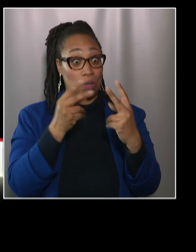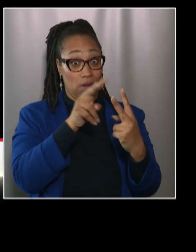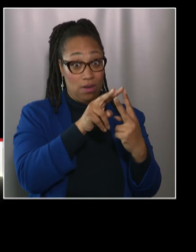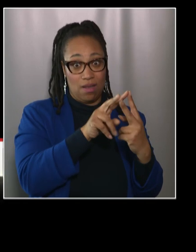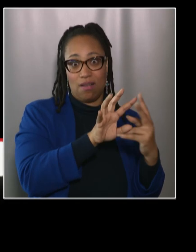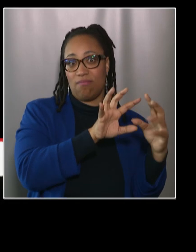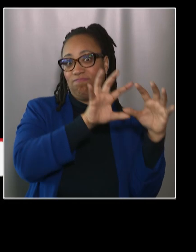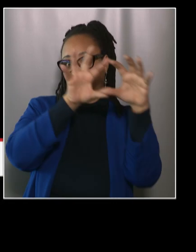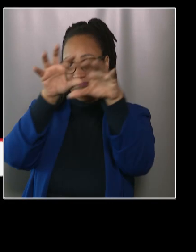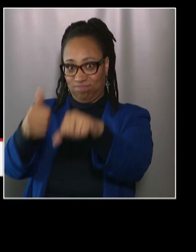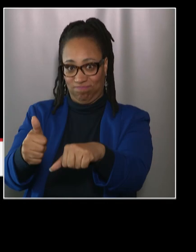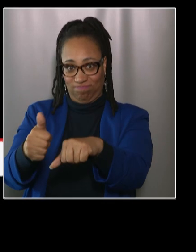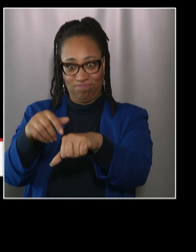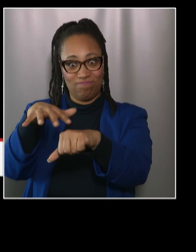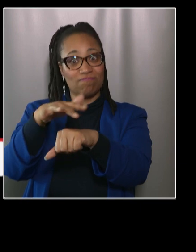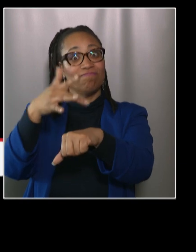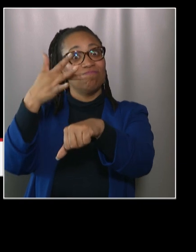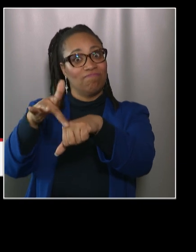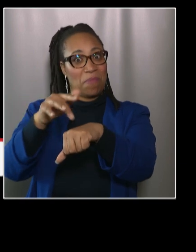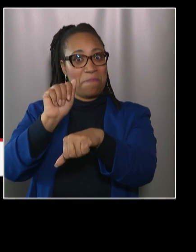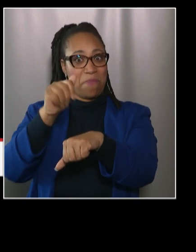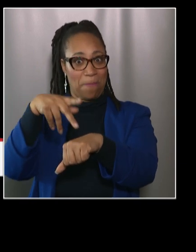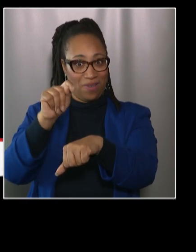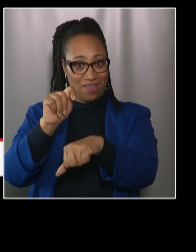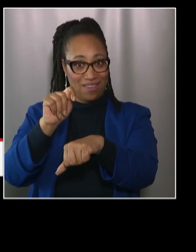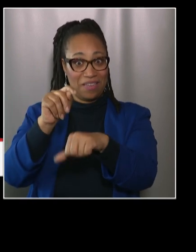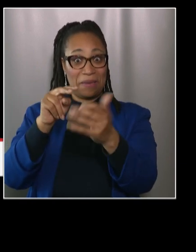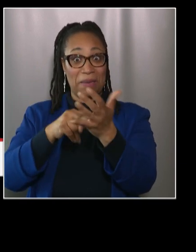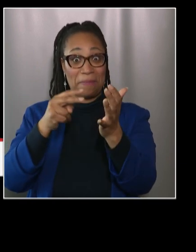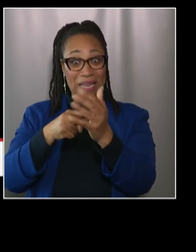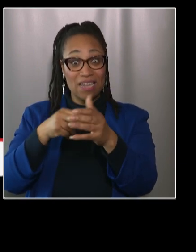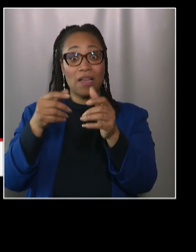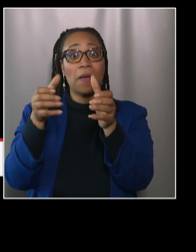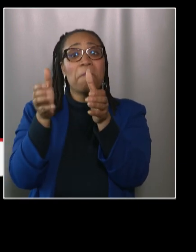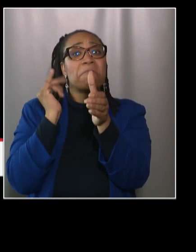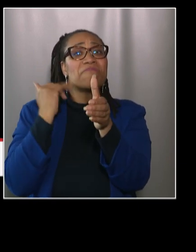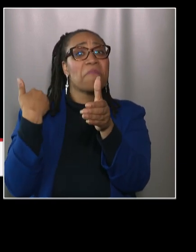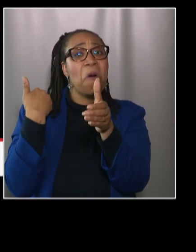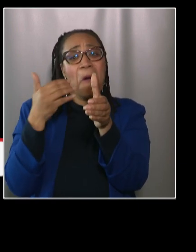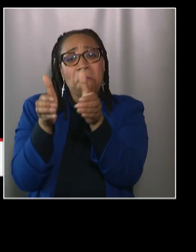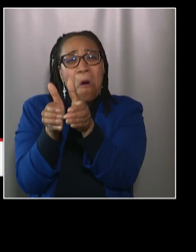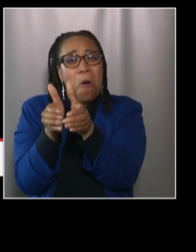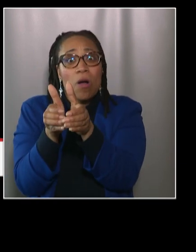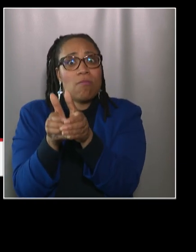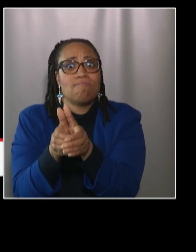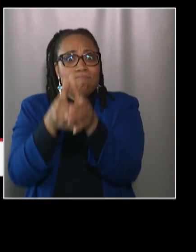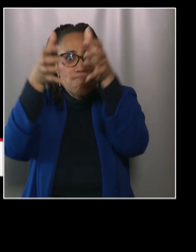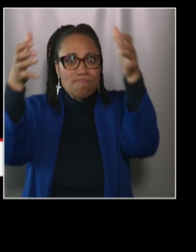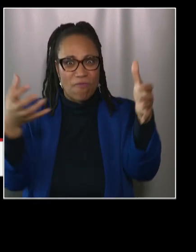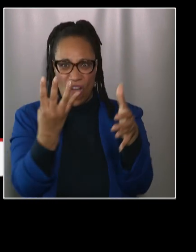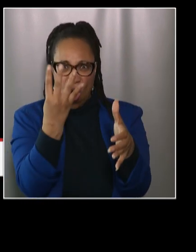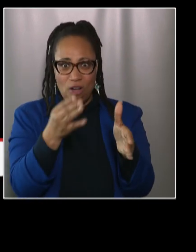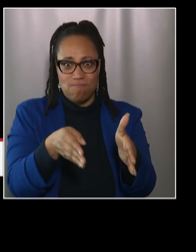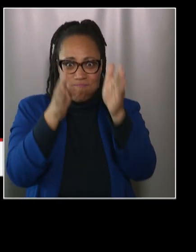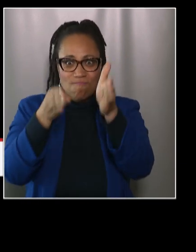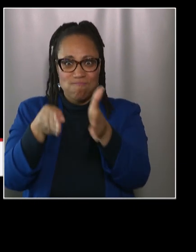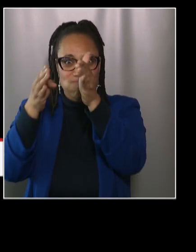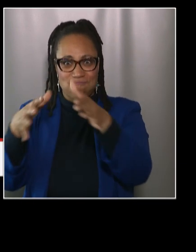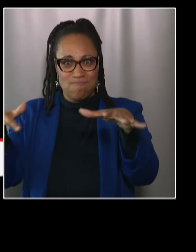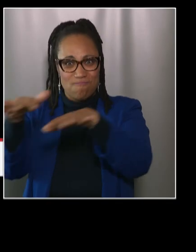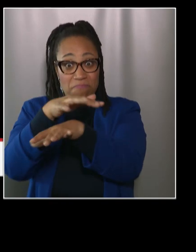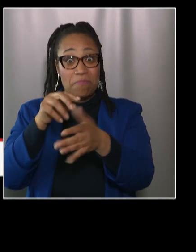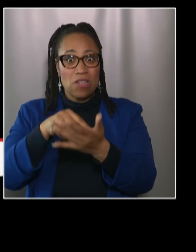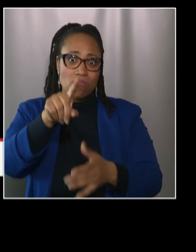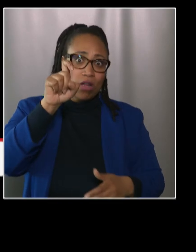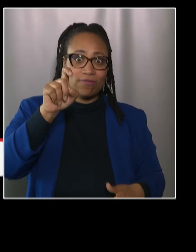was the all affordable side of the development, delivering 125 homes, including replacement